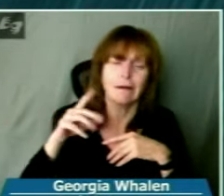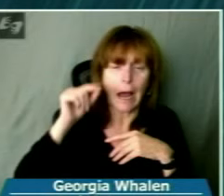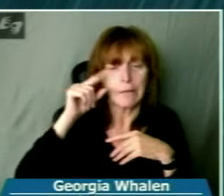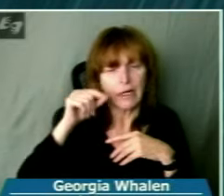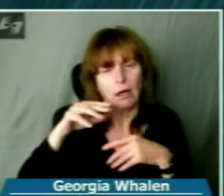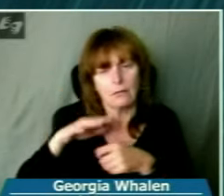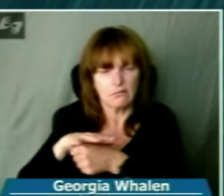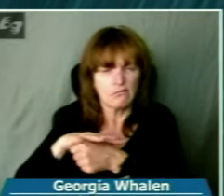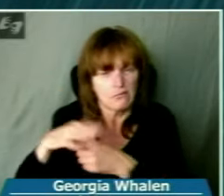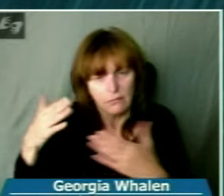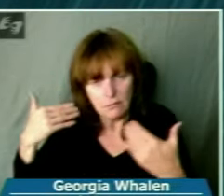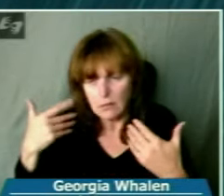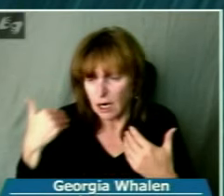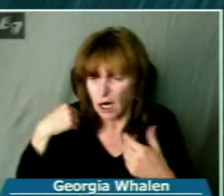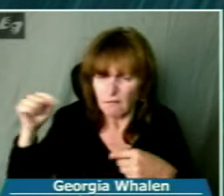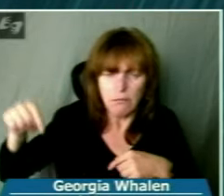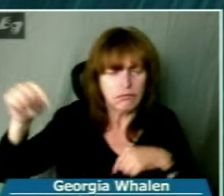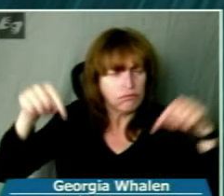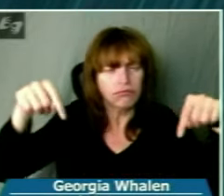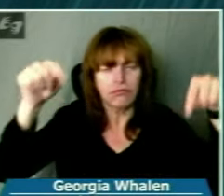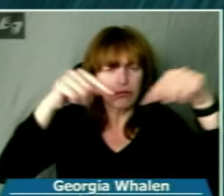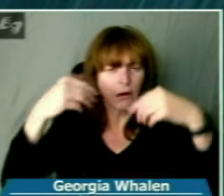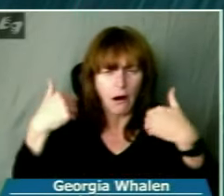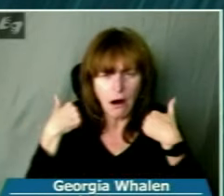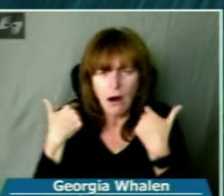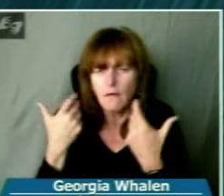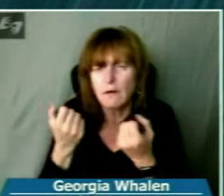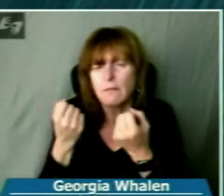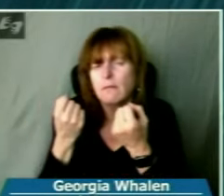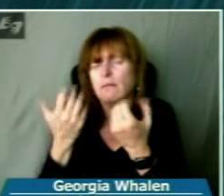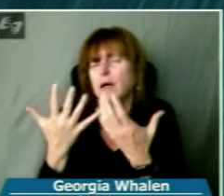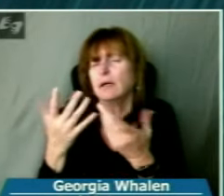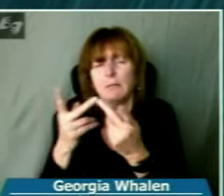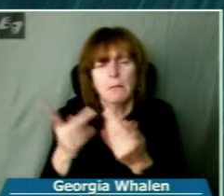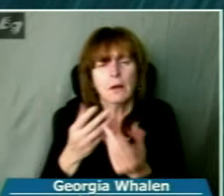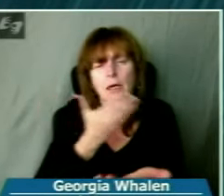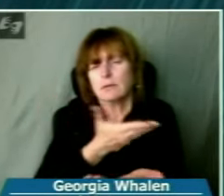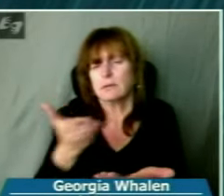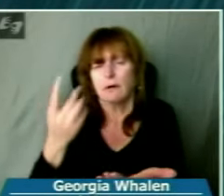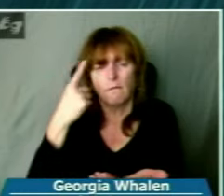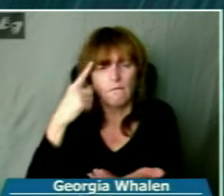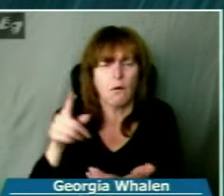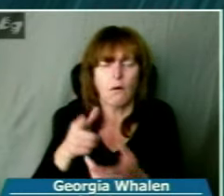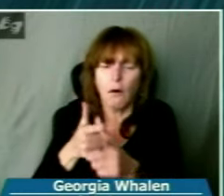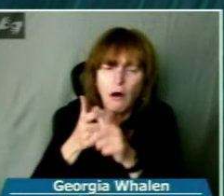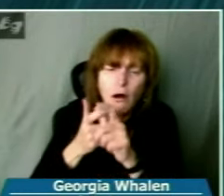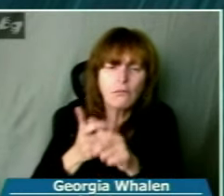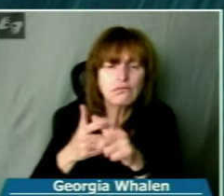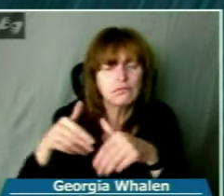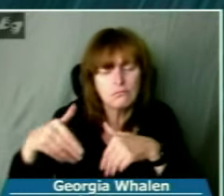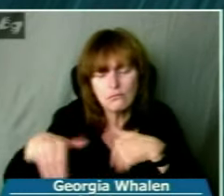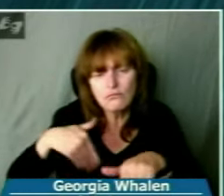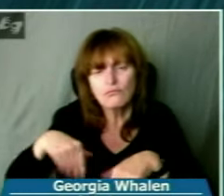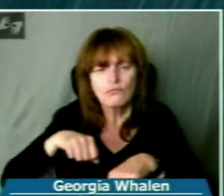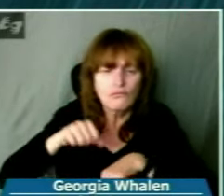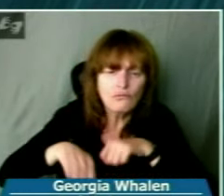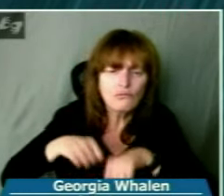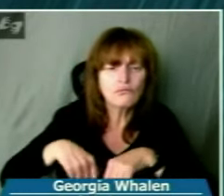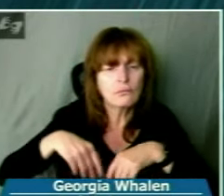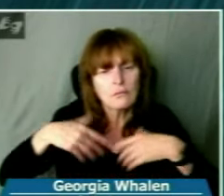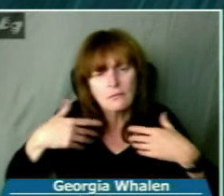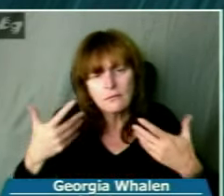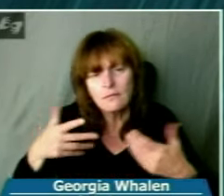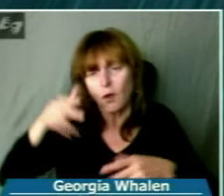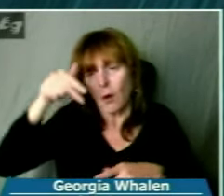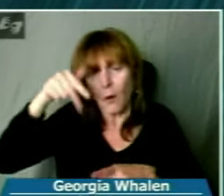there was before for people to get access to open spaces if they want to run, jog, bike, ride, rollerblade, whatever they want to do, horseback ride